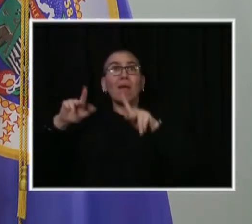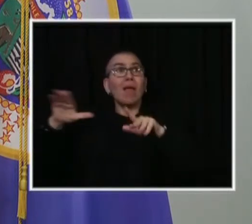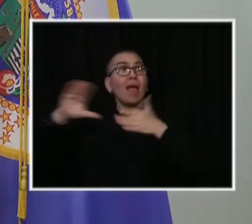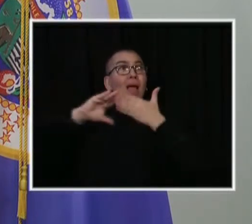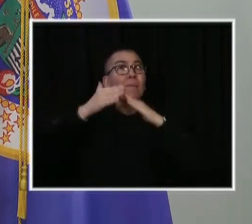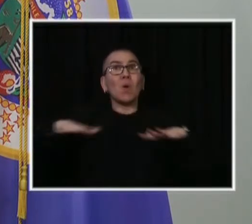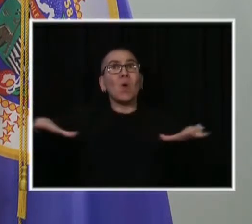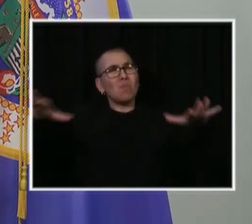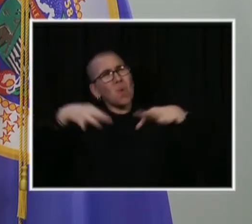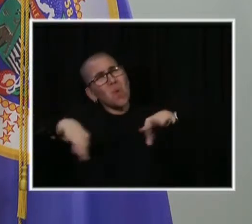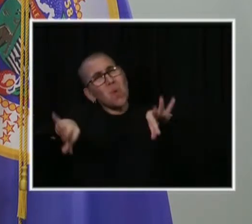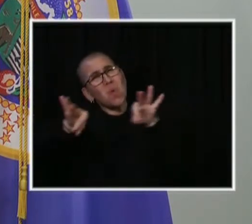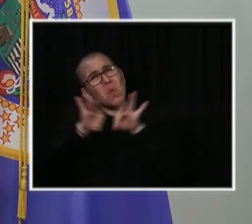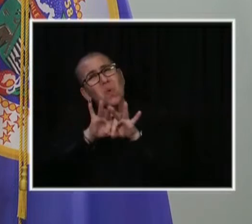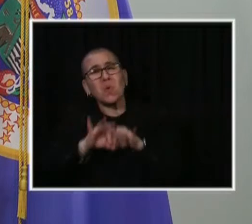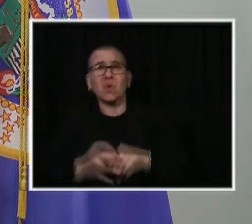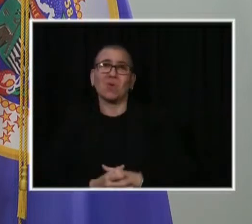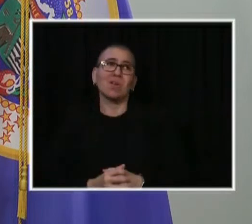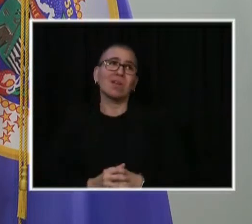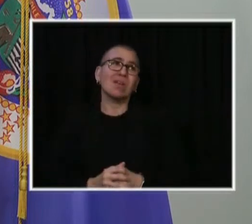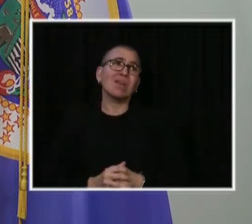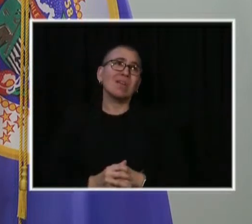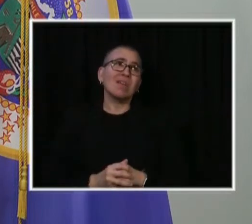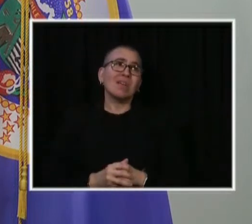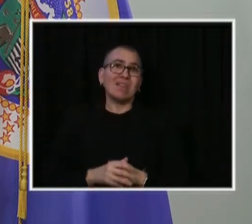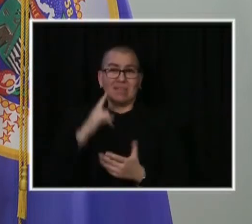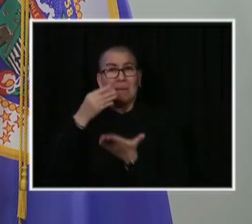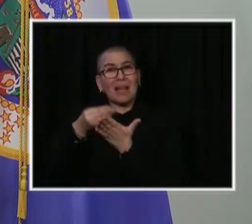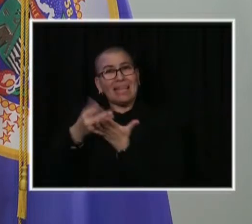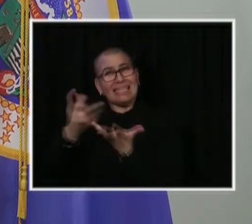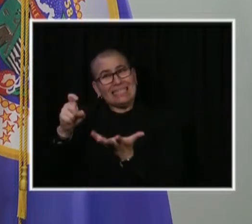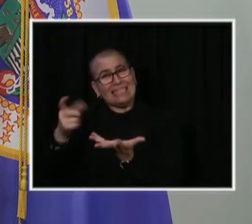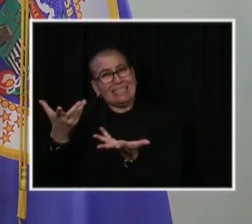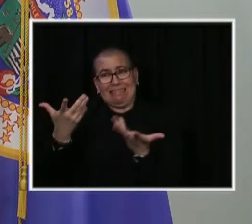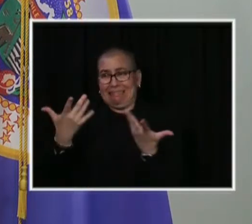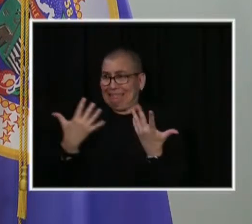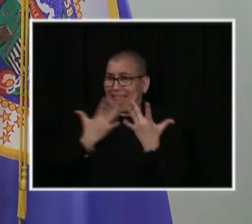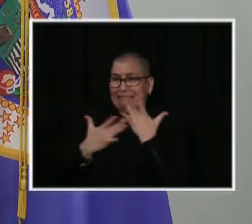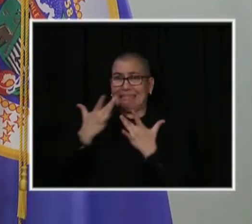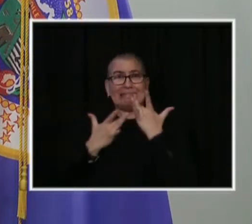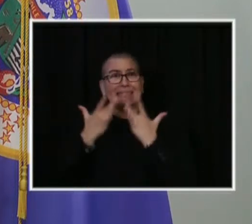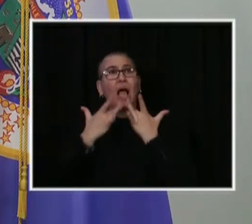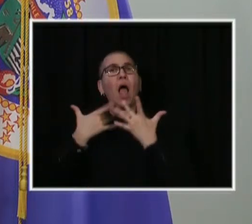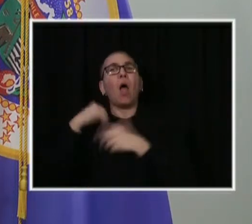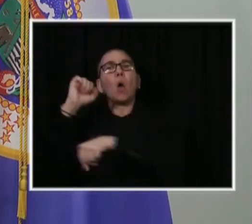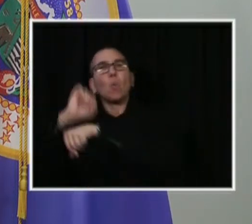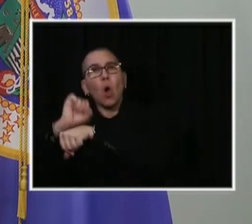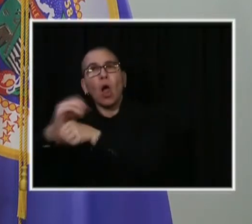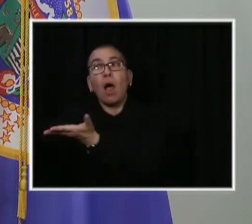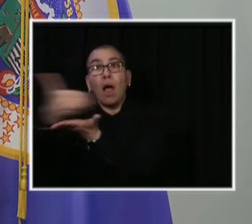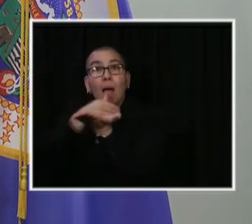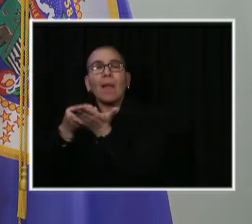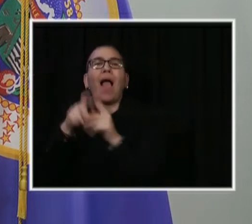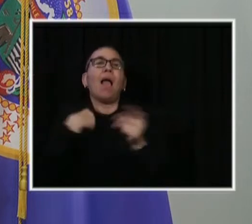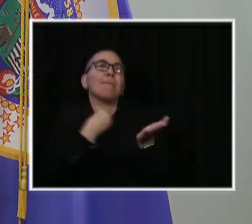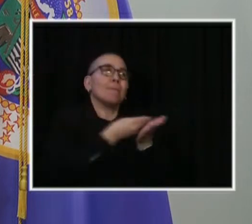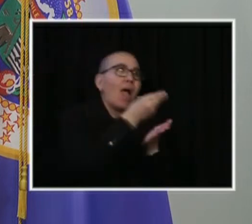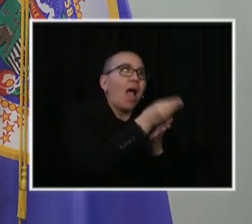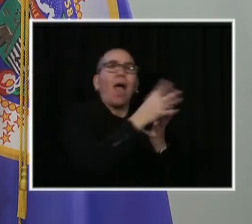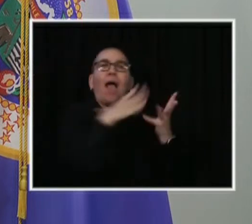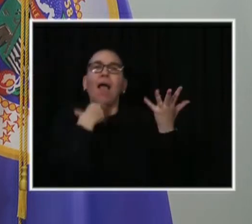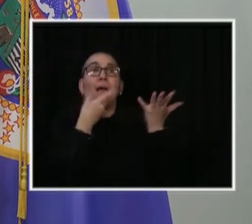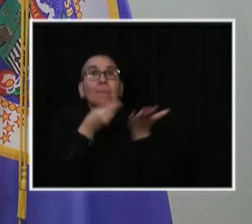that is going to be rising revenues. So we ask all Minnesotans to get out and shop, get out to your restaurants, get out to your concert venues and your sports